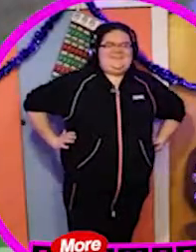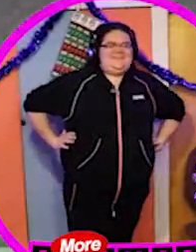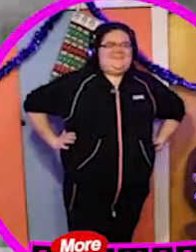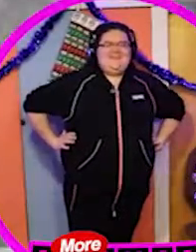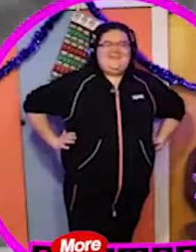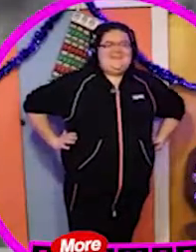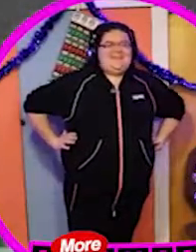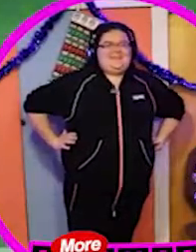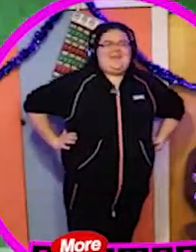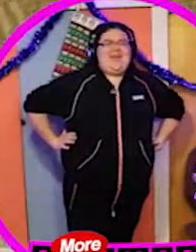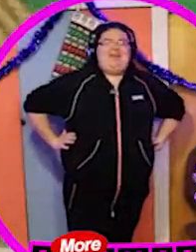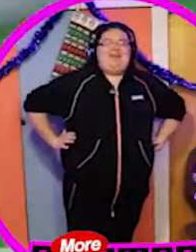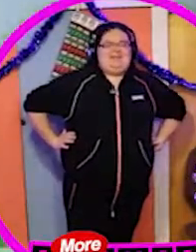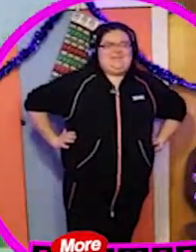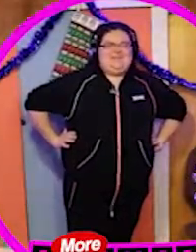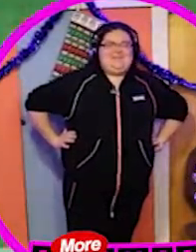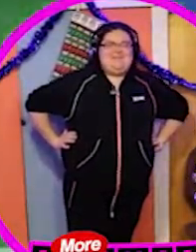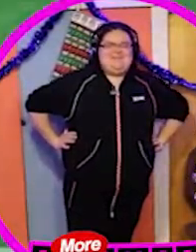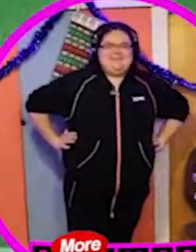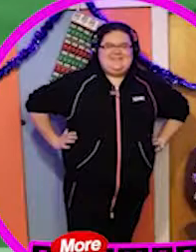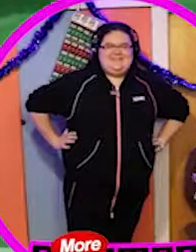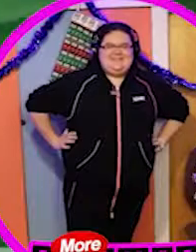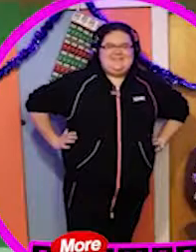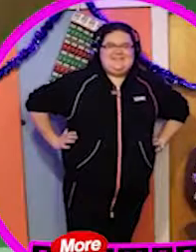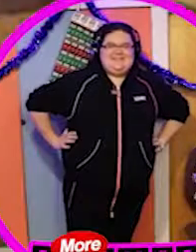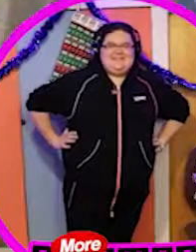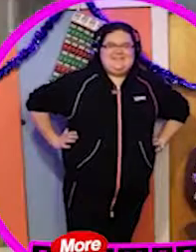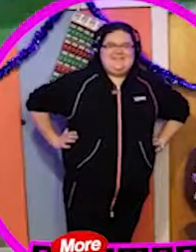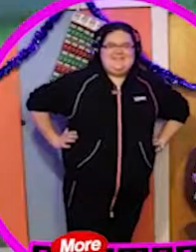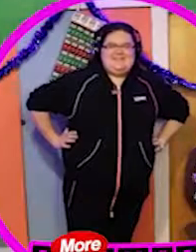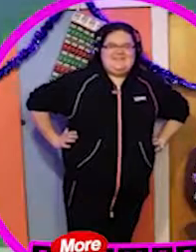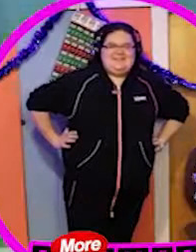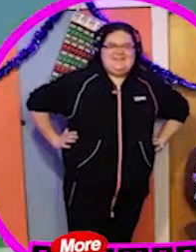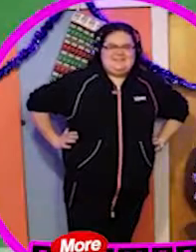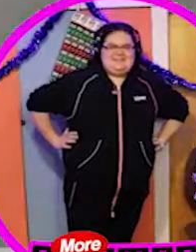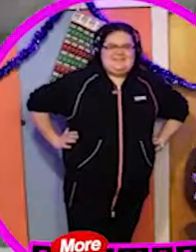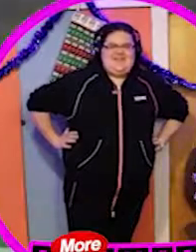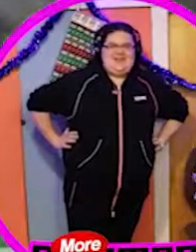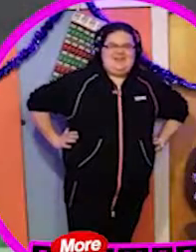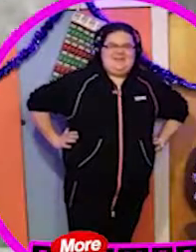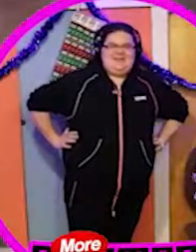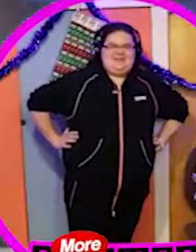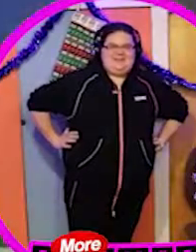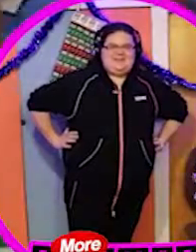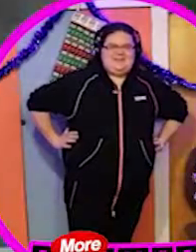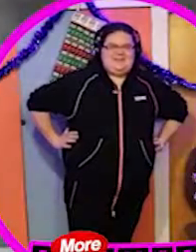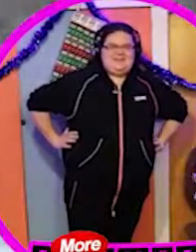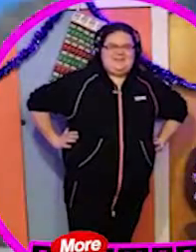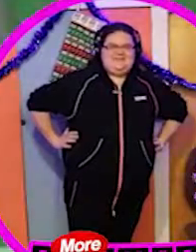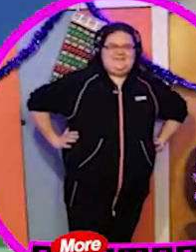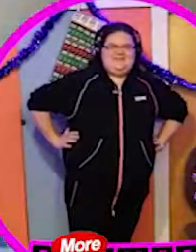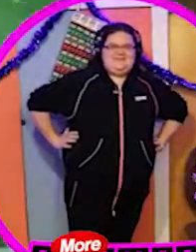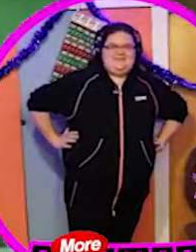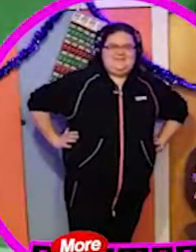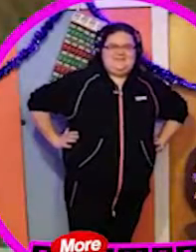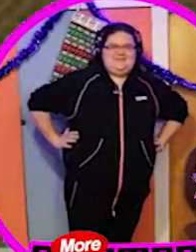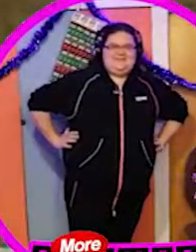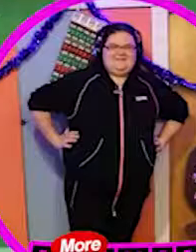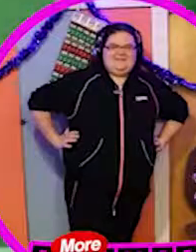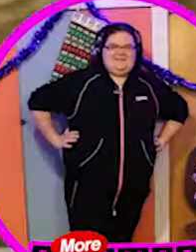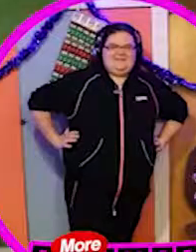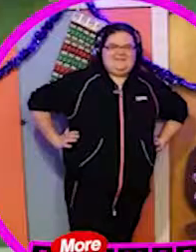God, this is chaos. I'm not really stressed until it's time. Yeah, it really is just chaos.